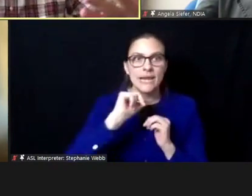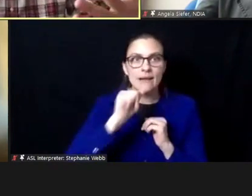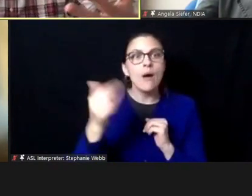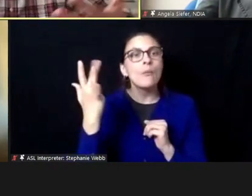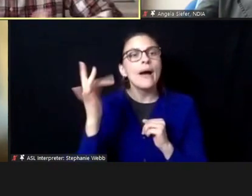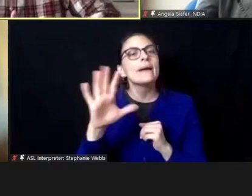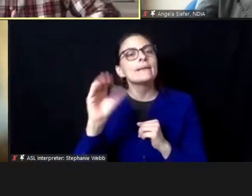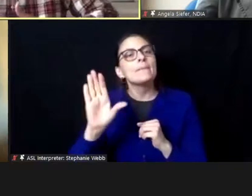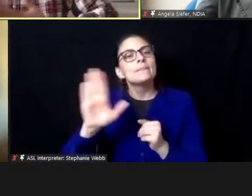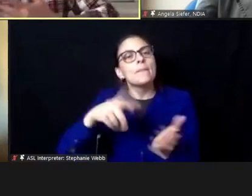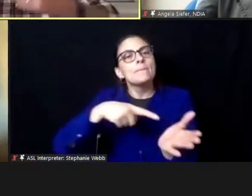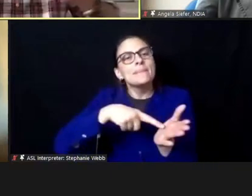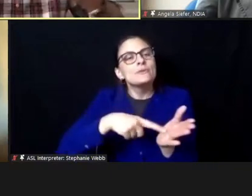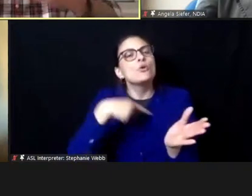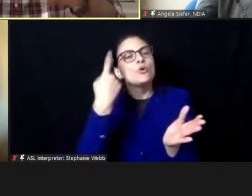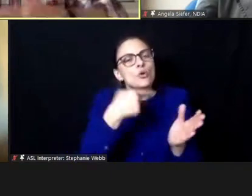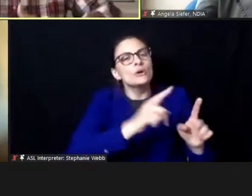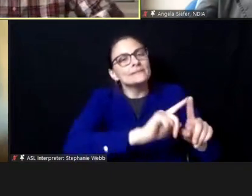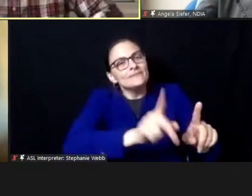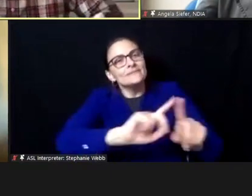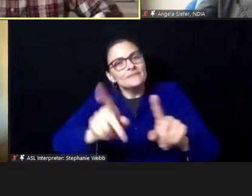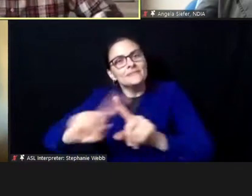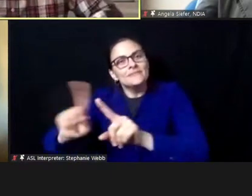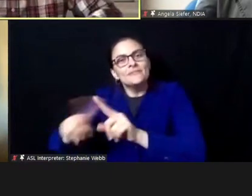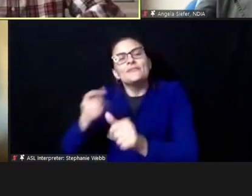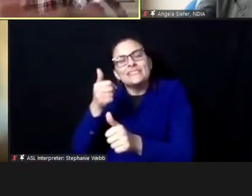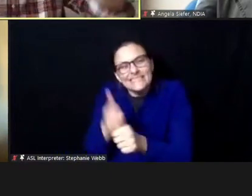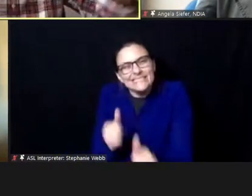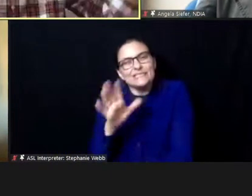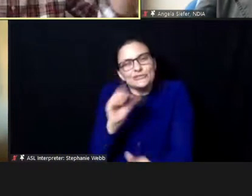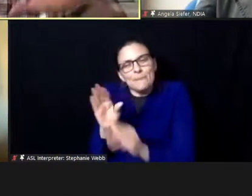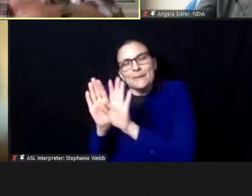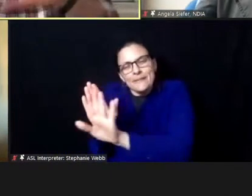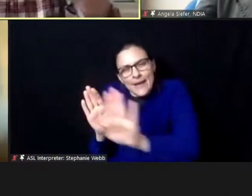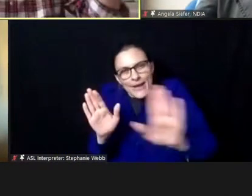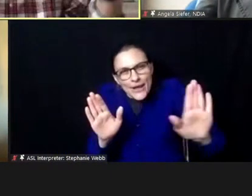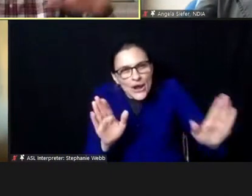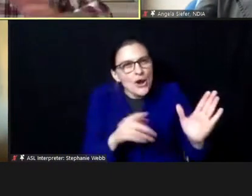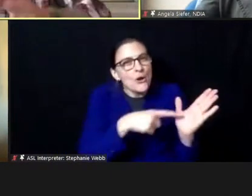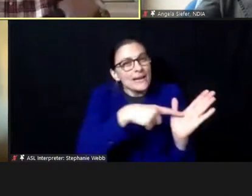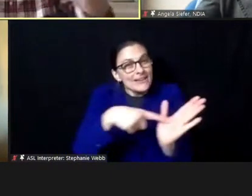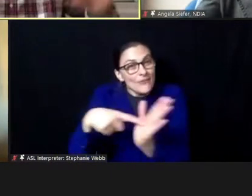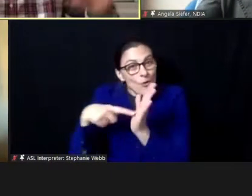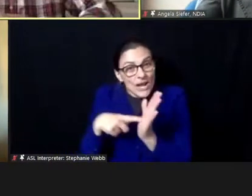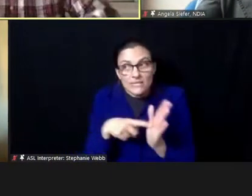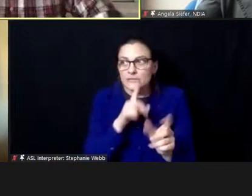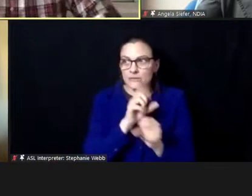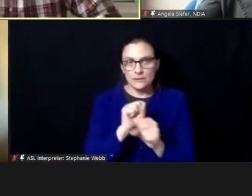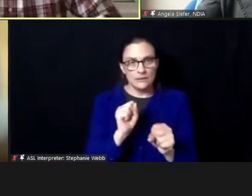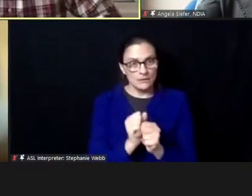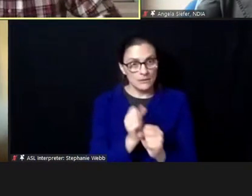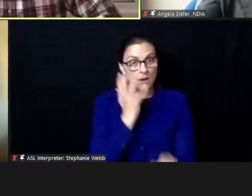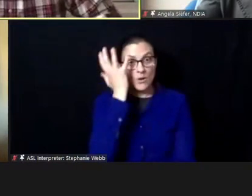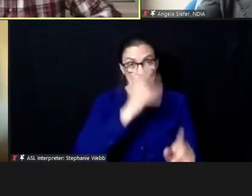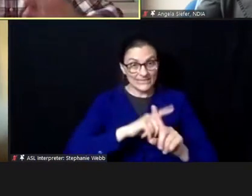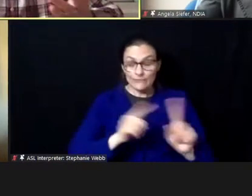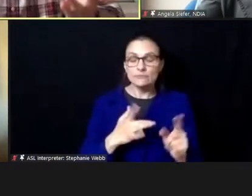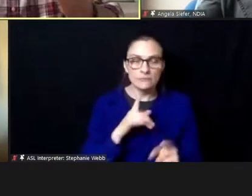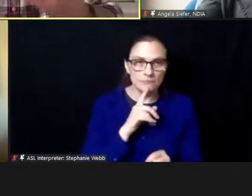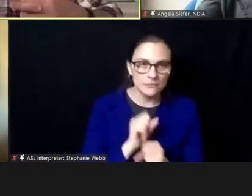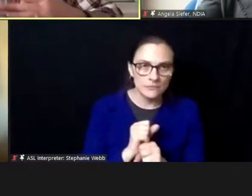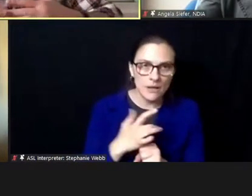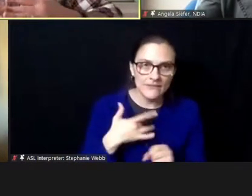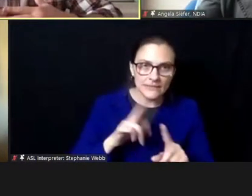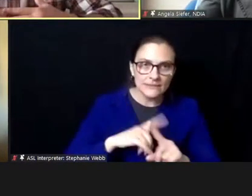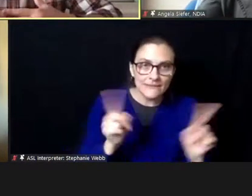than an Xfinity bill, different even from a Google Fiber bill. They're all, talk about different languages, they're all almost seemingly in different languages. And a